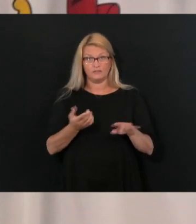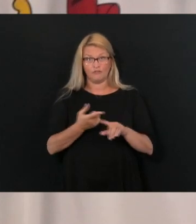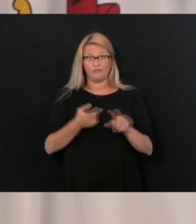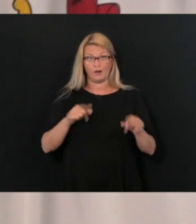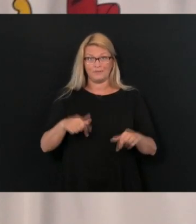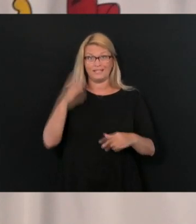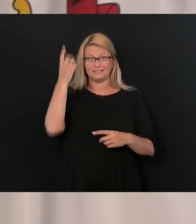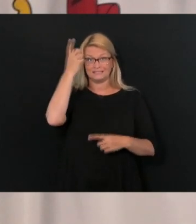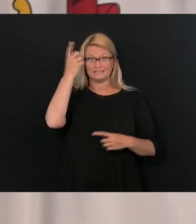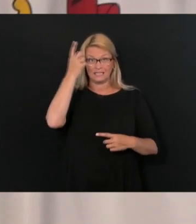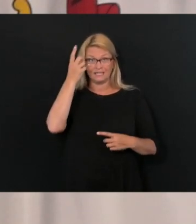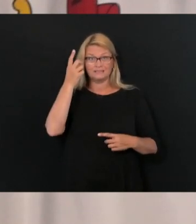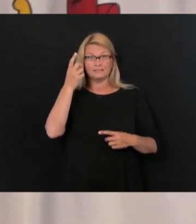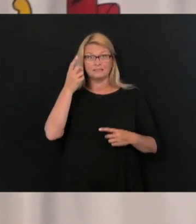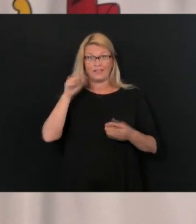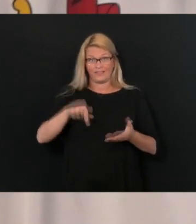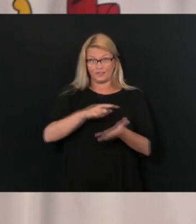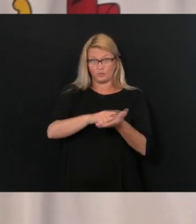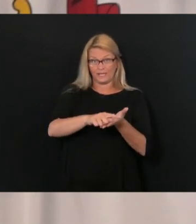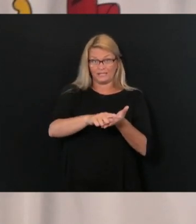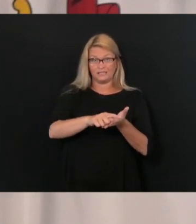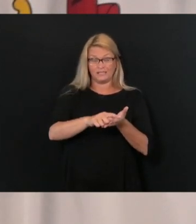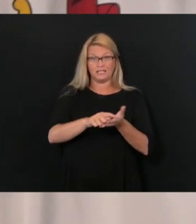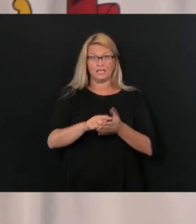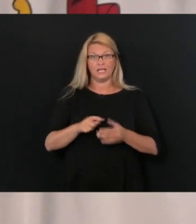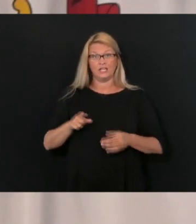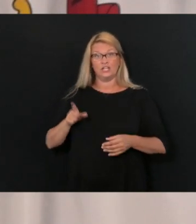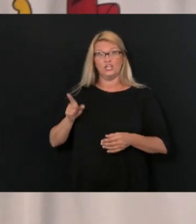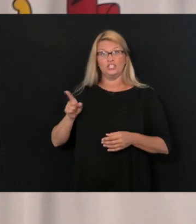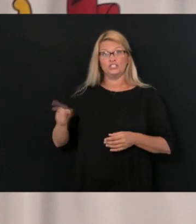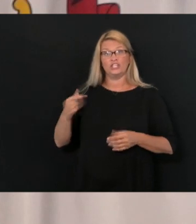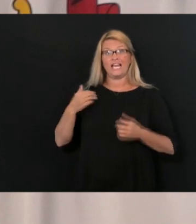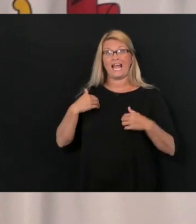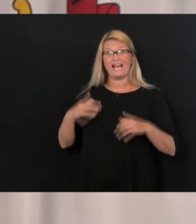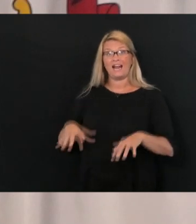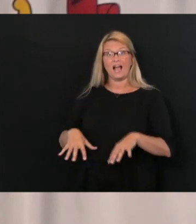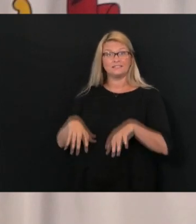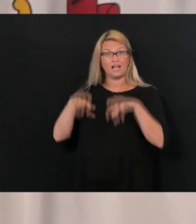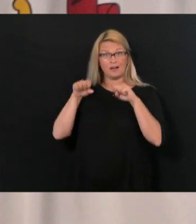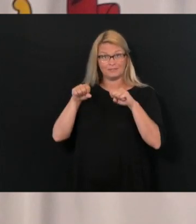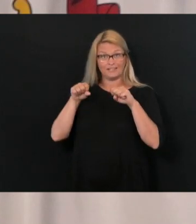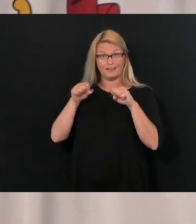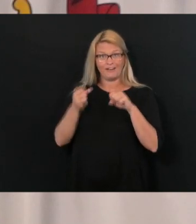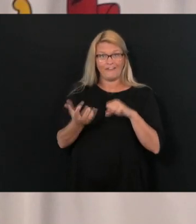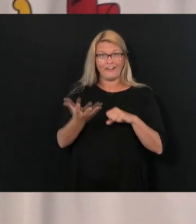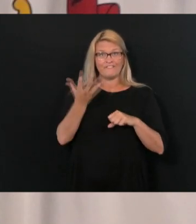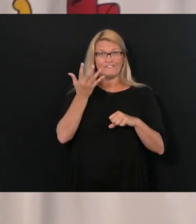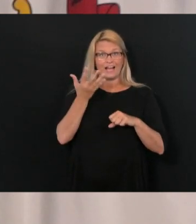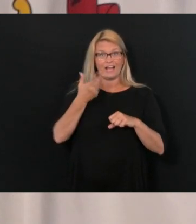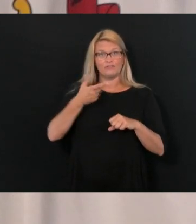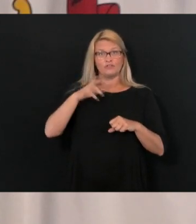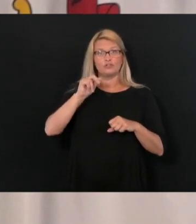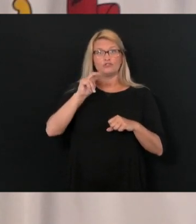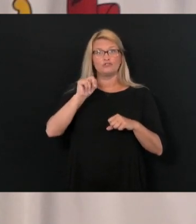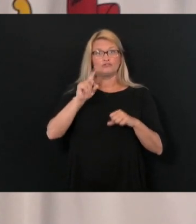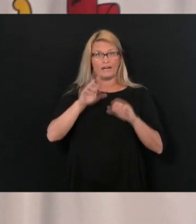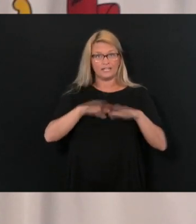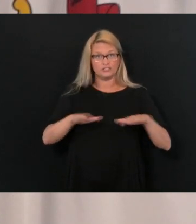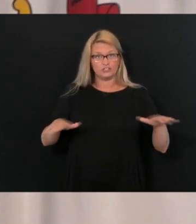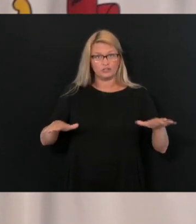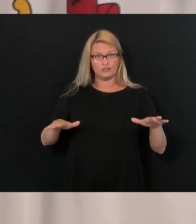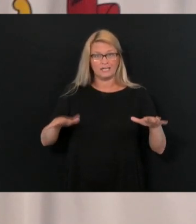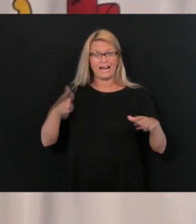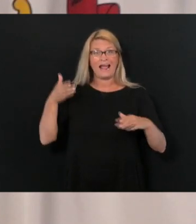we've talked about. But now get this, she had adopted 5 of her grandchildren following the